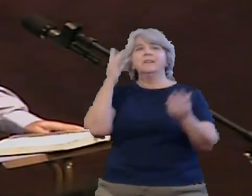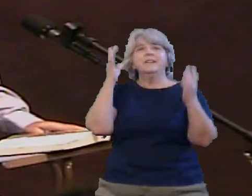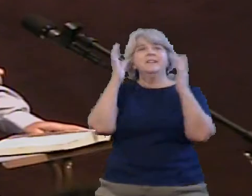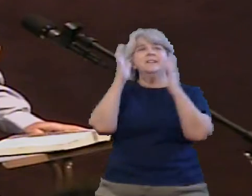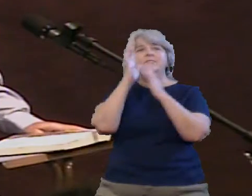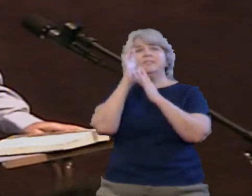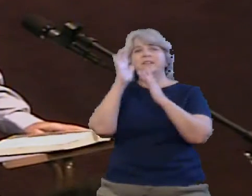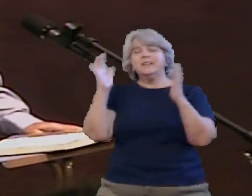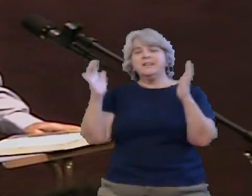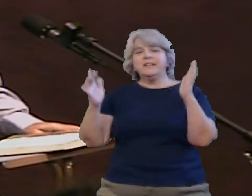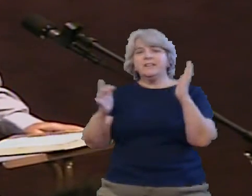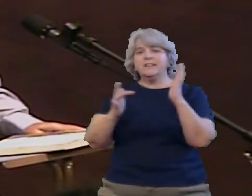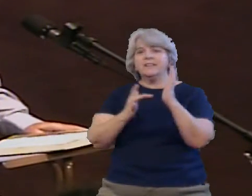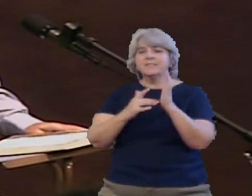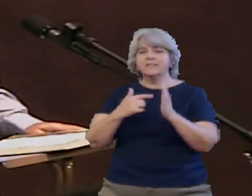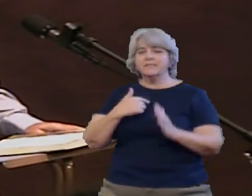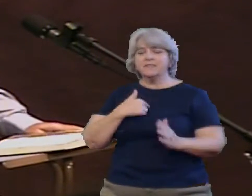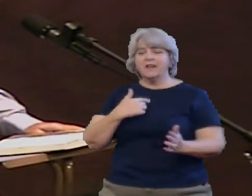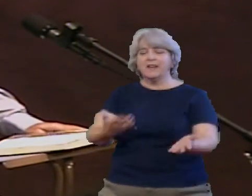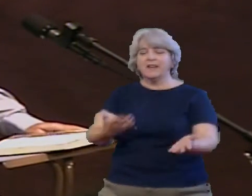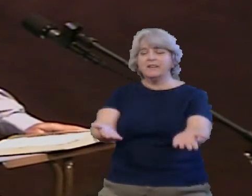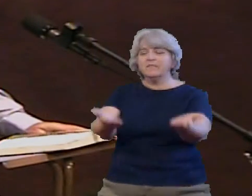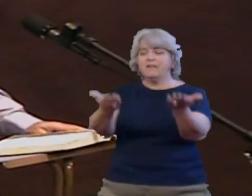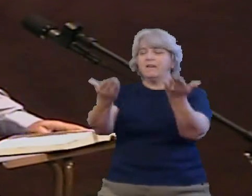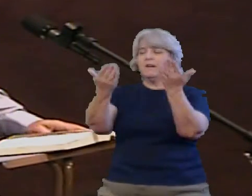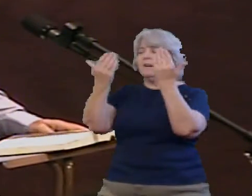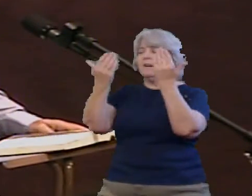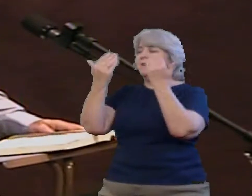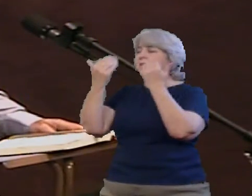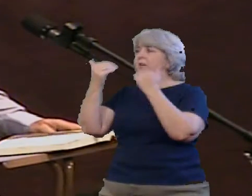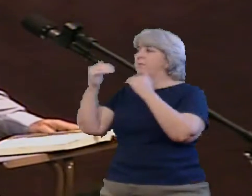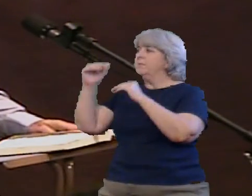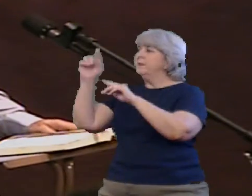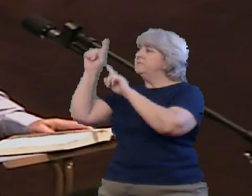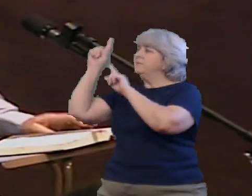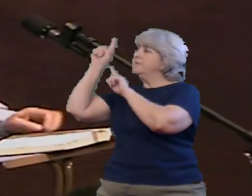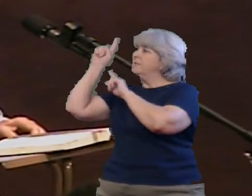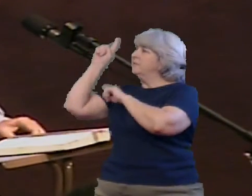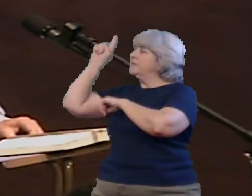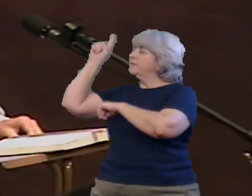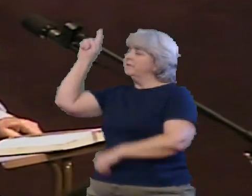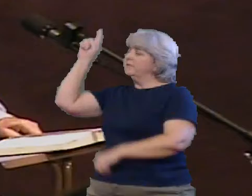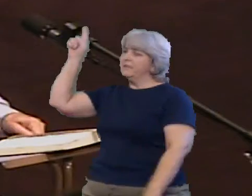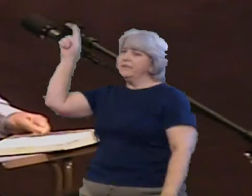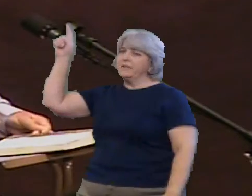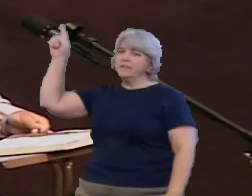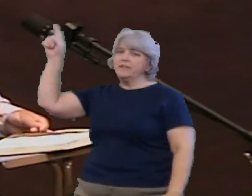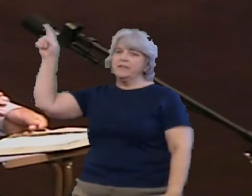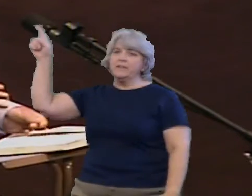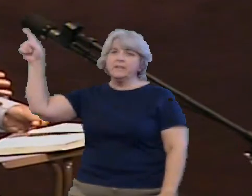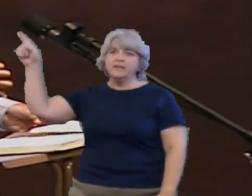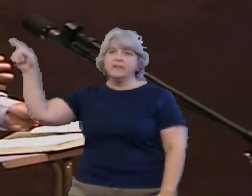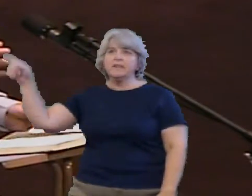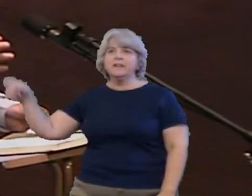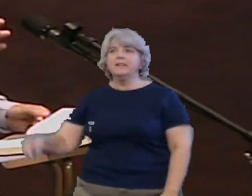behold, Jesus, I come to